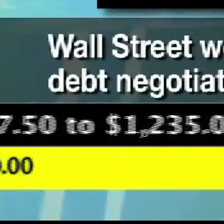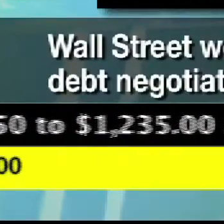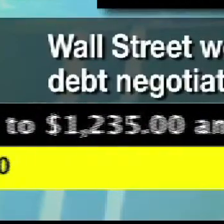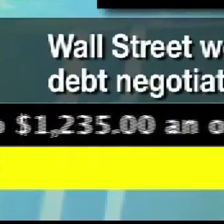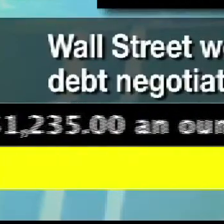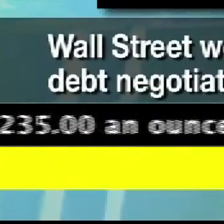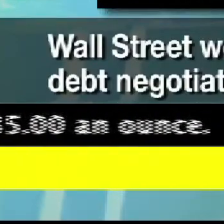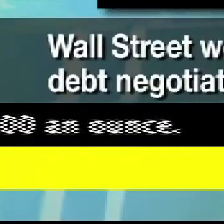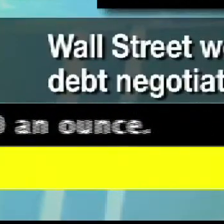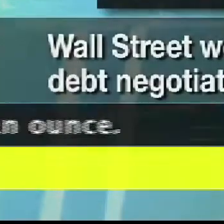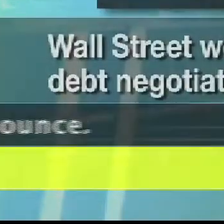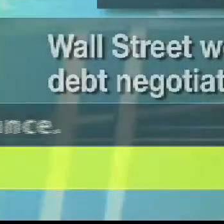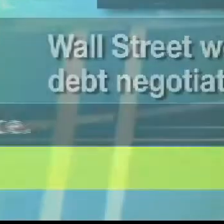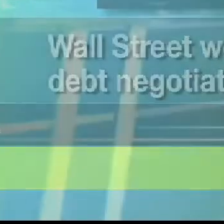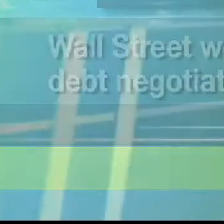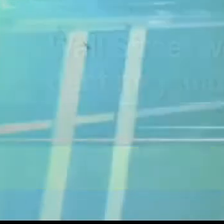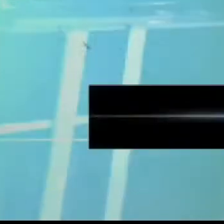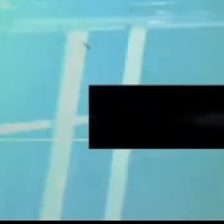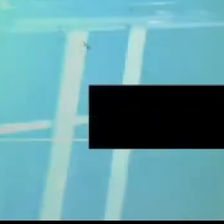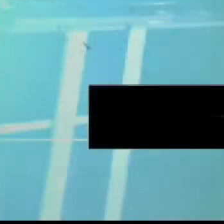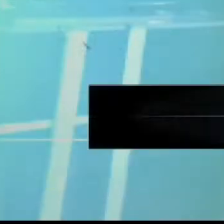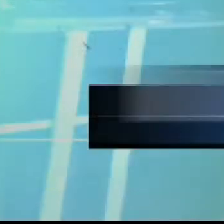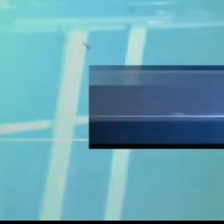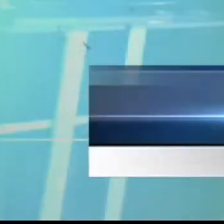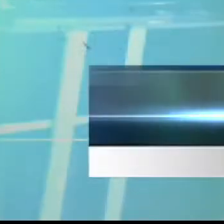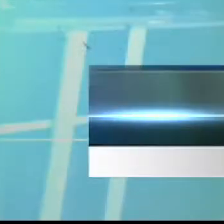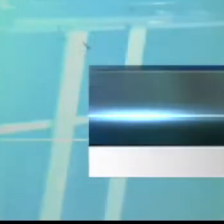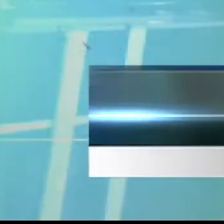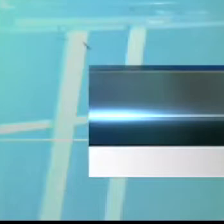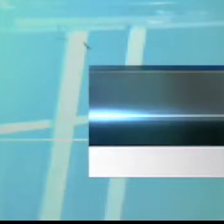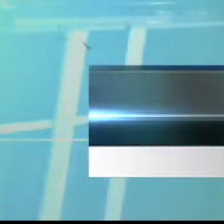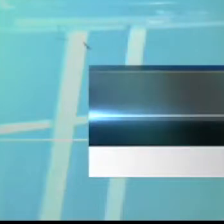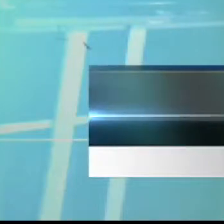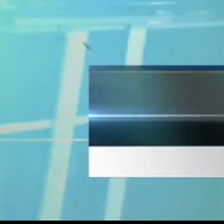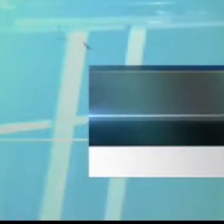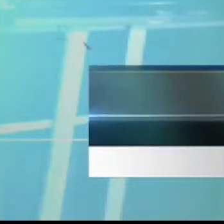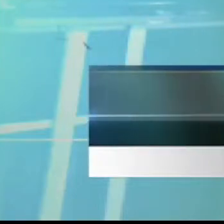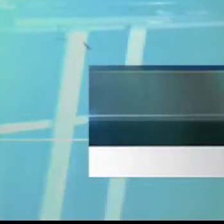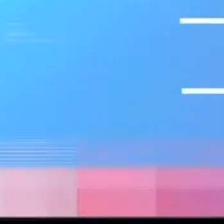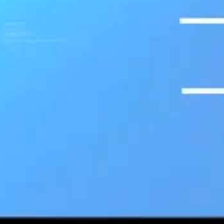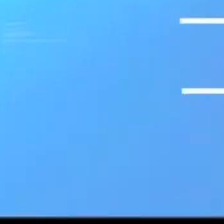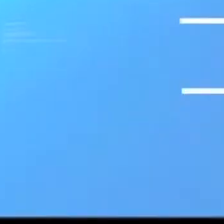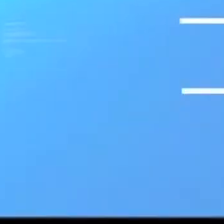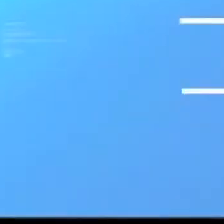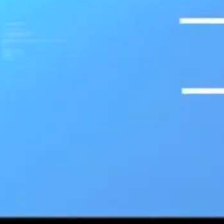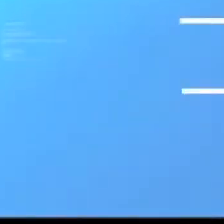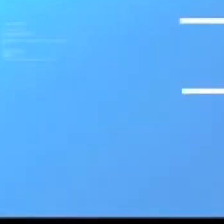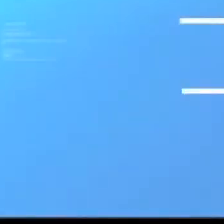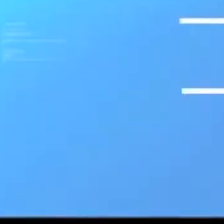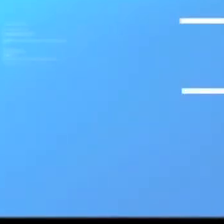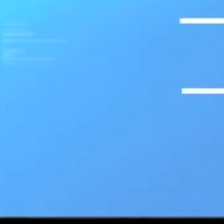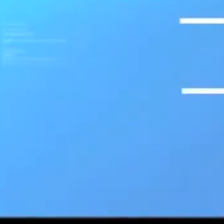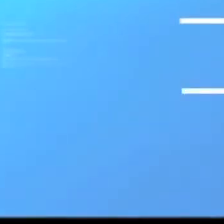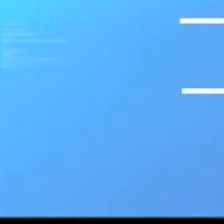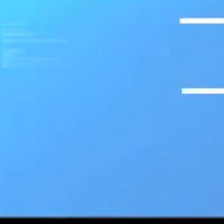collapse over the weekend. That was your Royal Fidelity Business News. I'm Jimenita Swain.